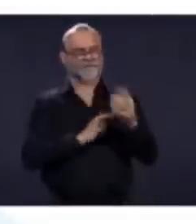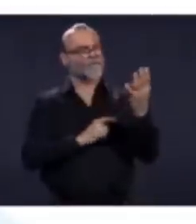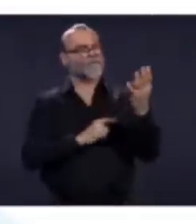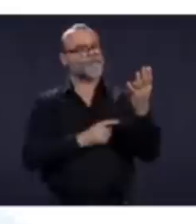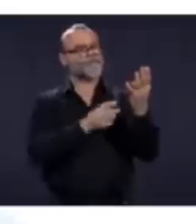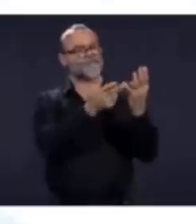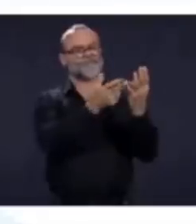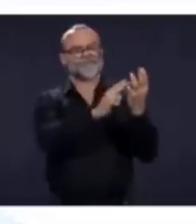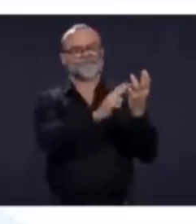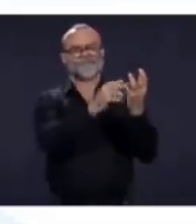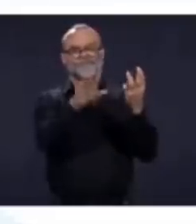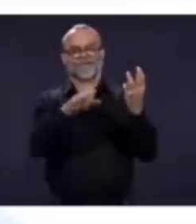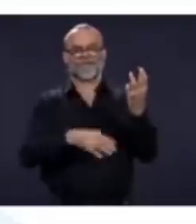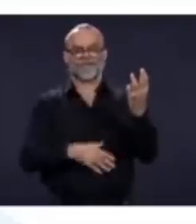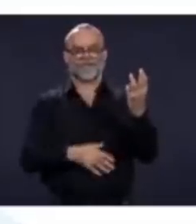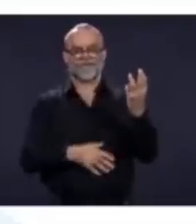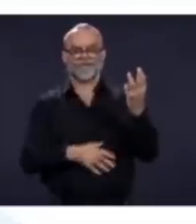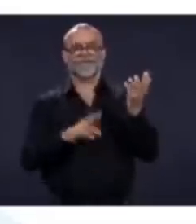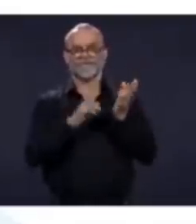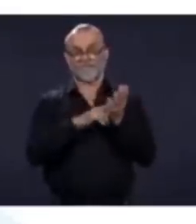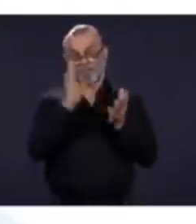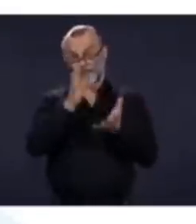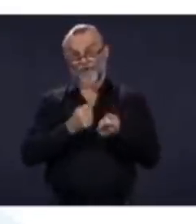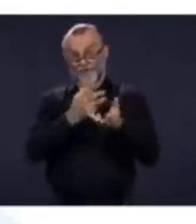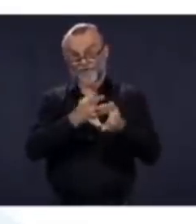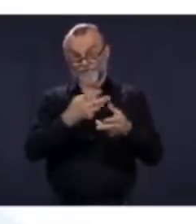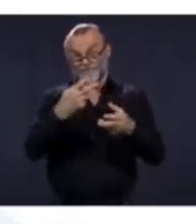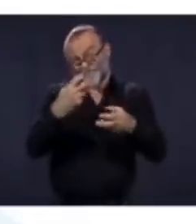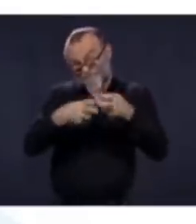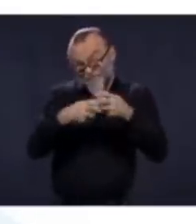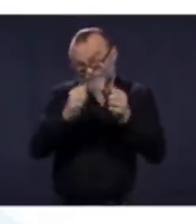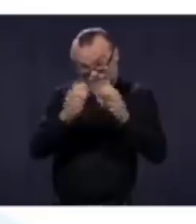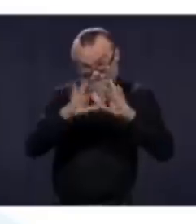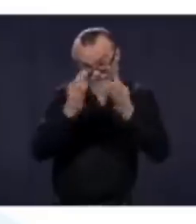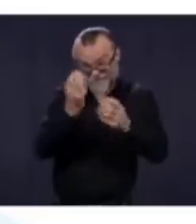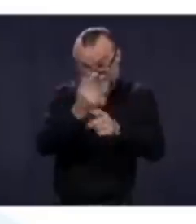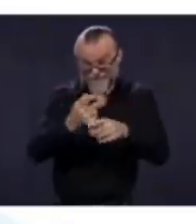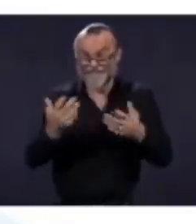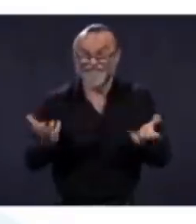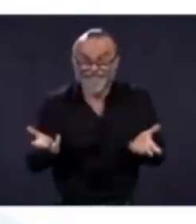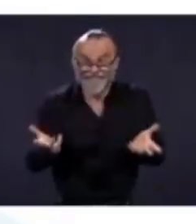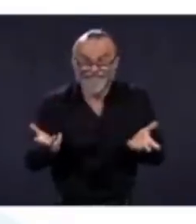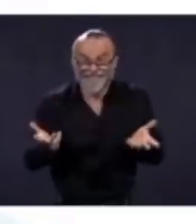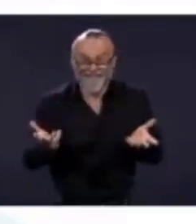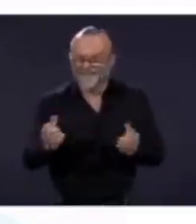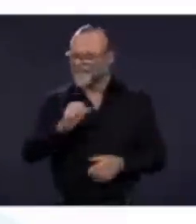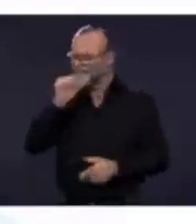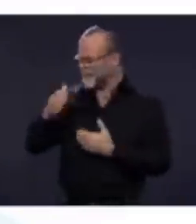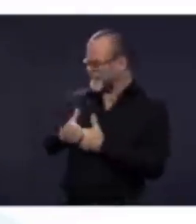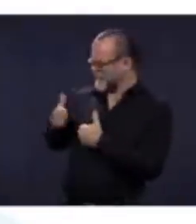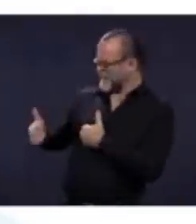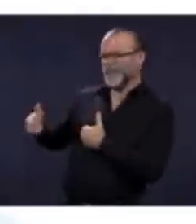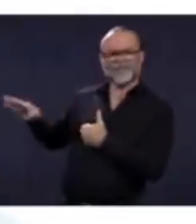one and not the other one, that will make some tensions in families, you know, because it's not your neighbor. You can